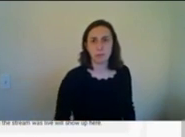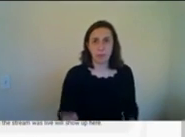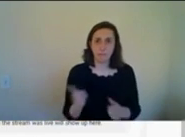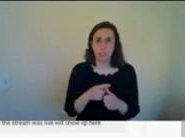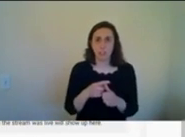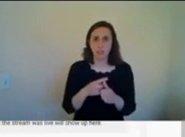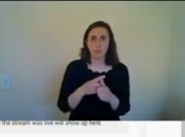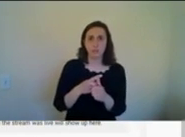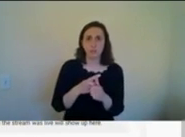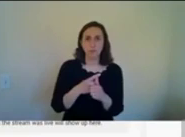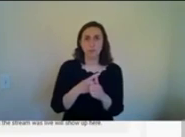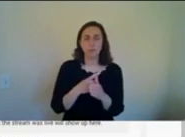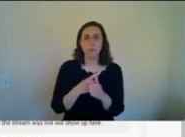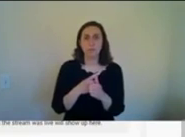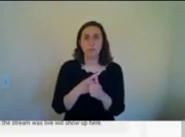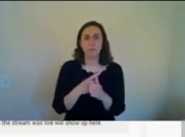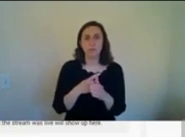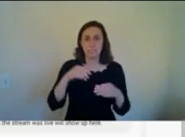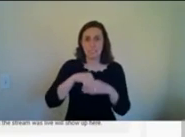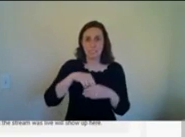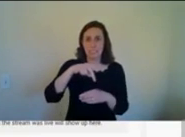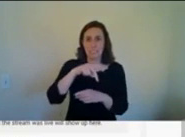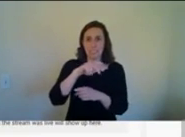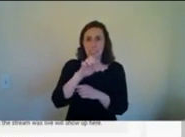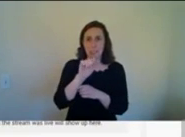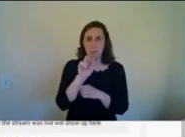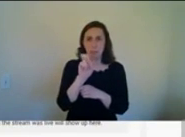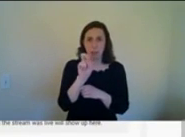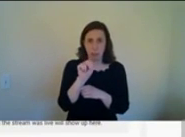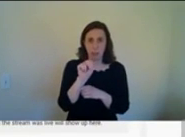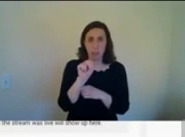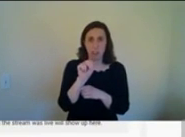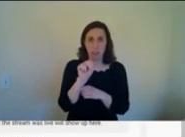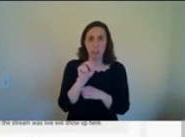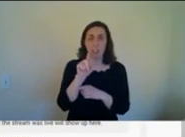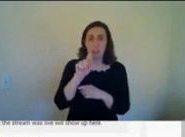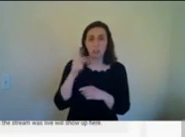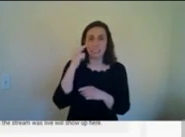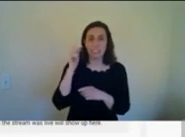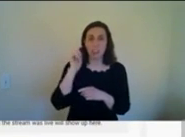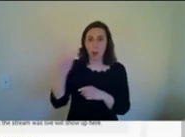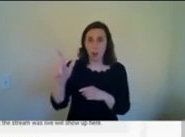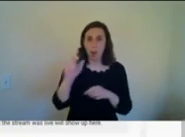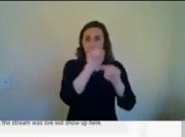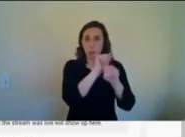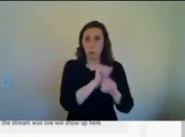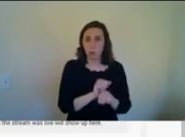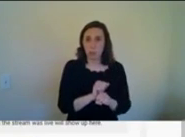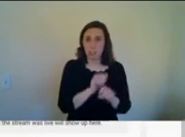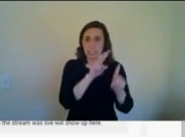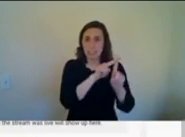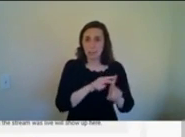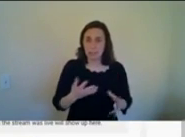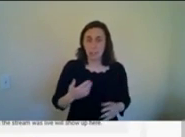Firstly, in Pearson, you should be able to see all the assignments now. There is the